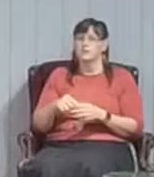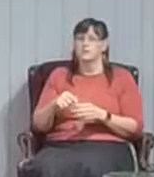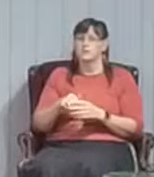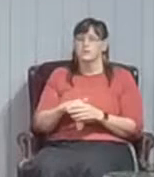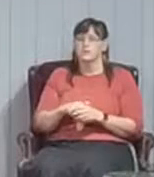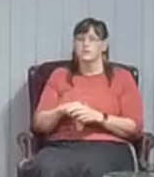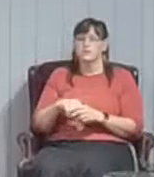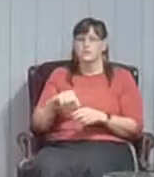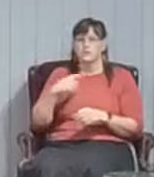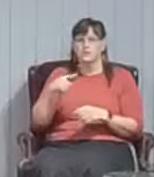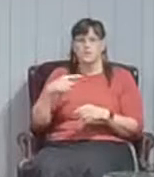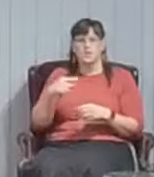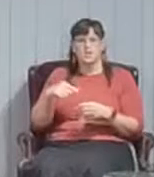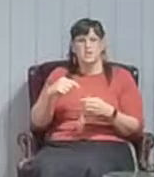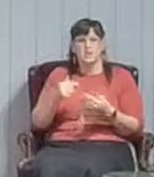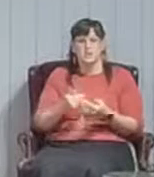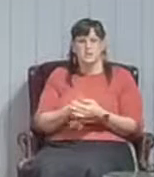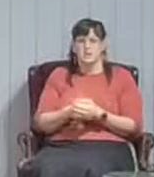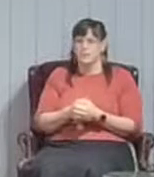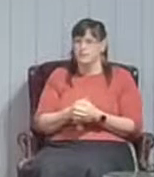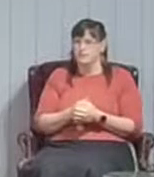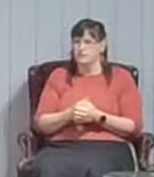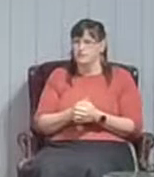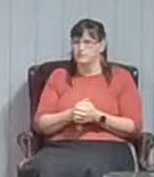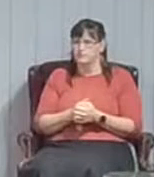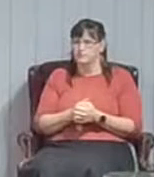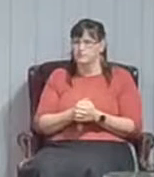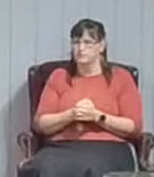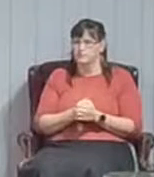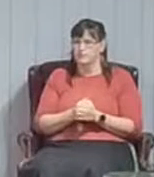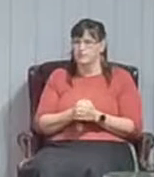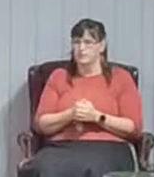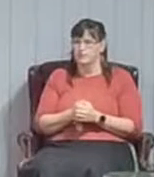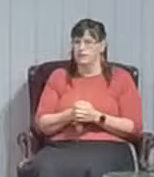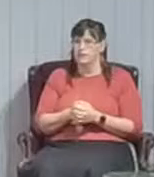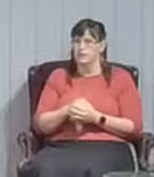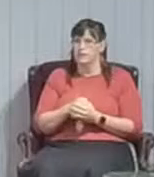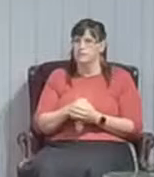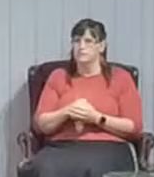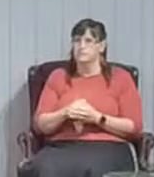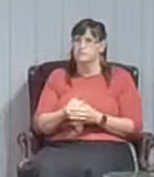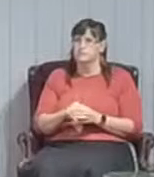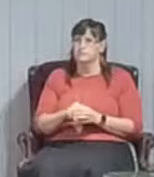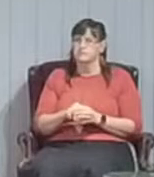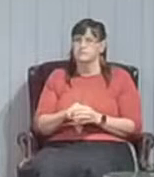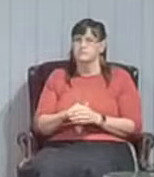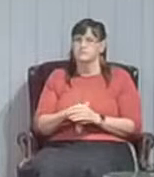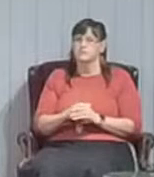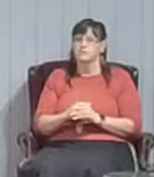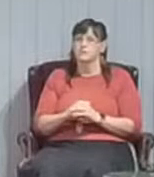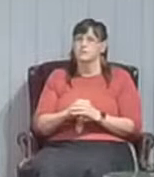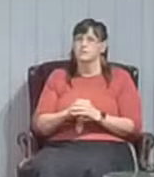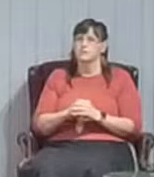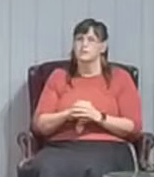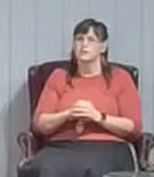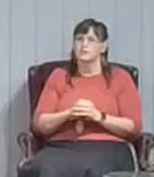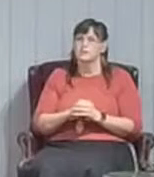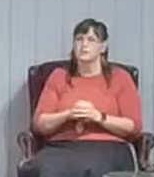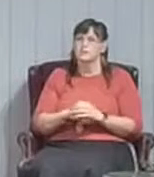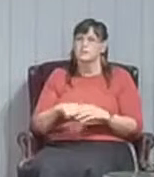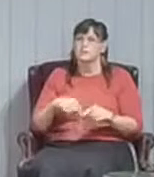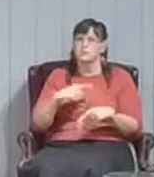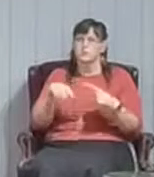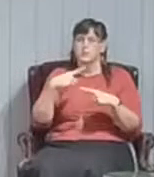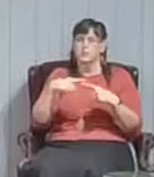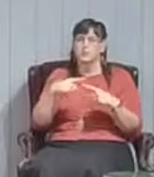these preachers today, they just understand the Word of God better than they did back 30, 40 years ago. When you